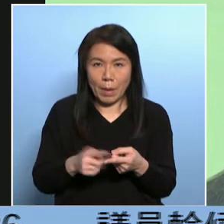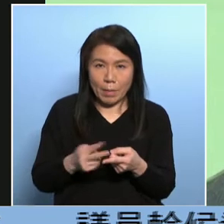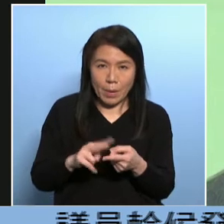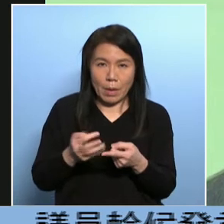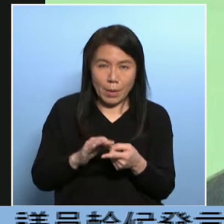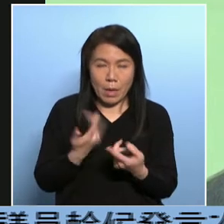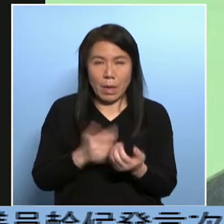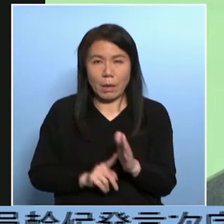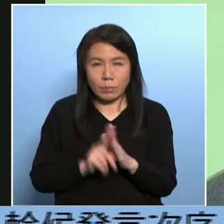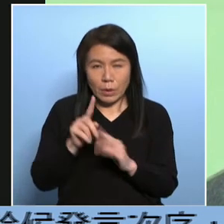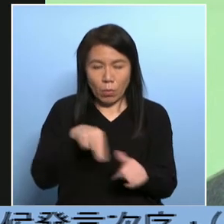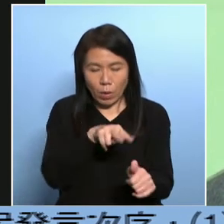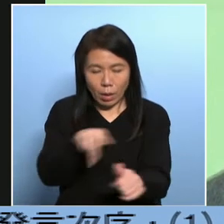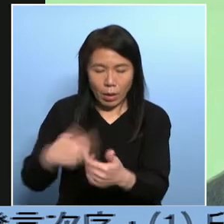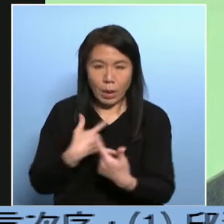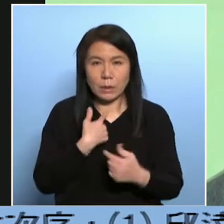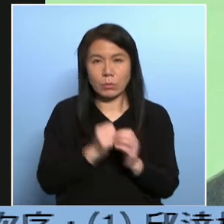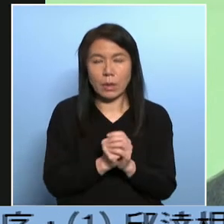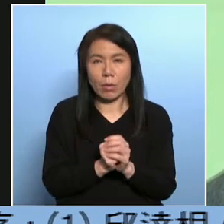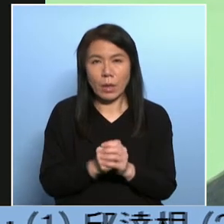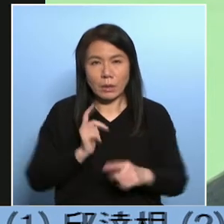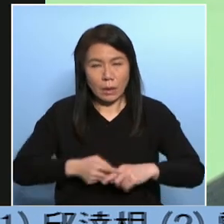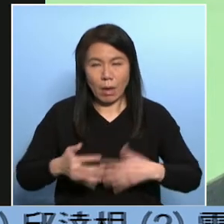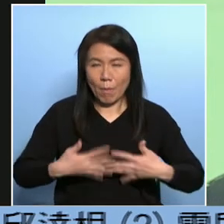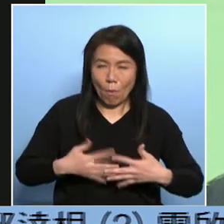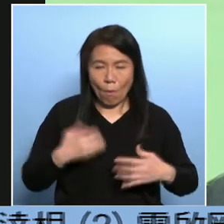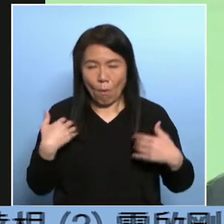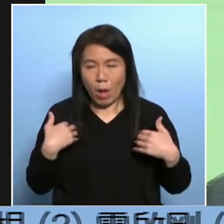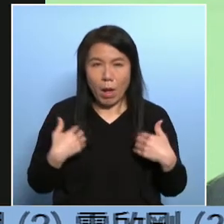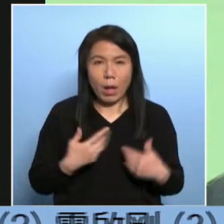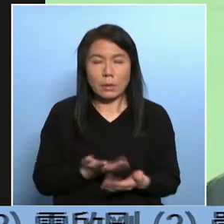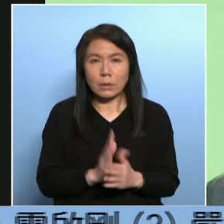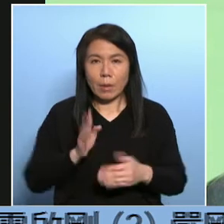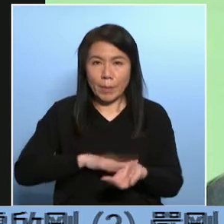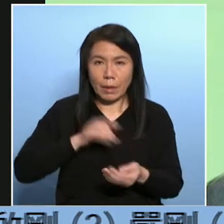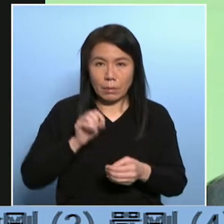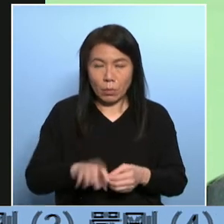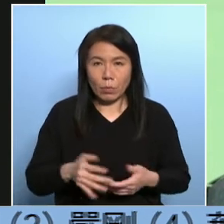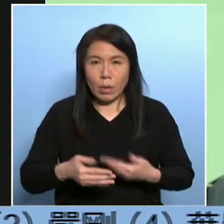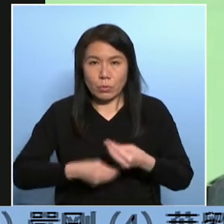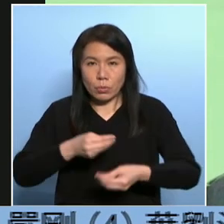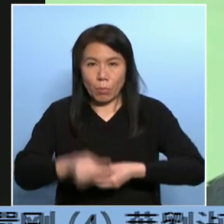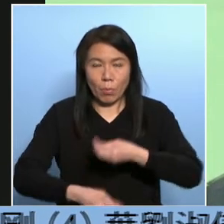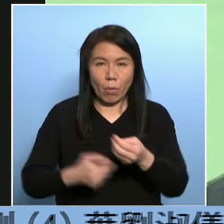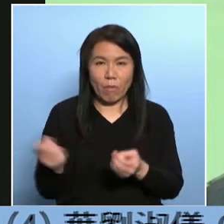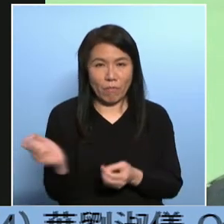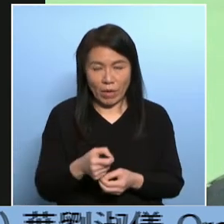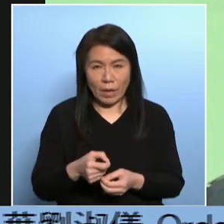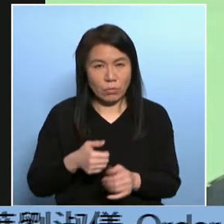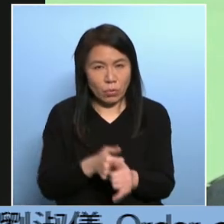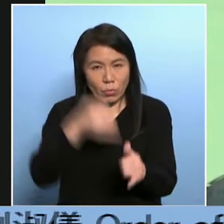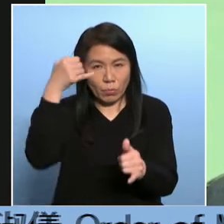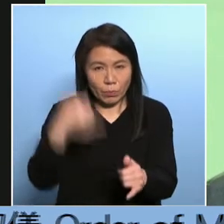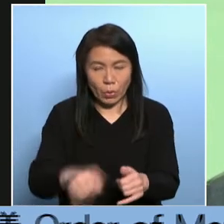of big data, they are actually engaging in investigation and tracking work, and it's very difficult because of